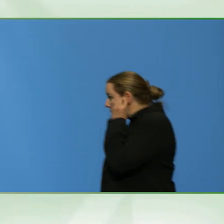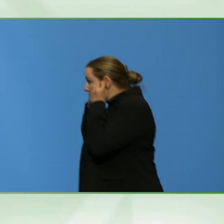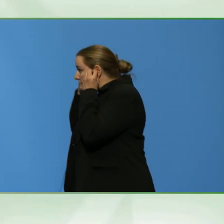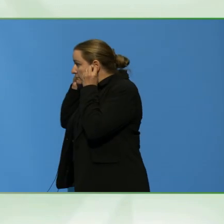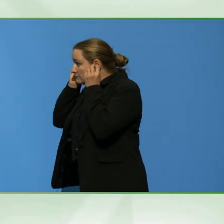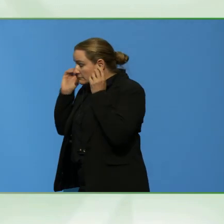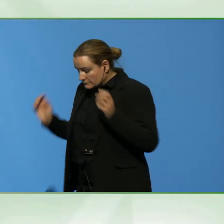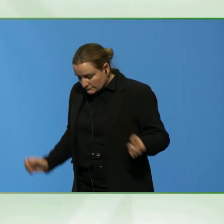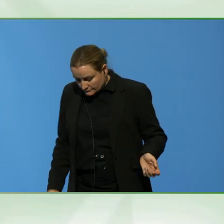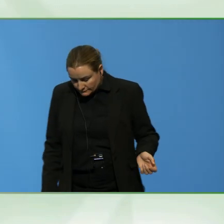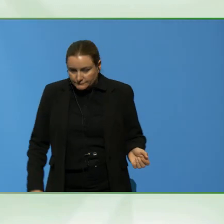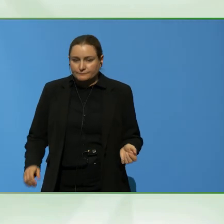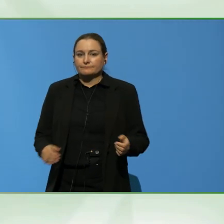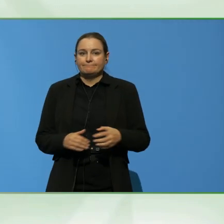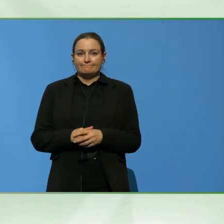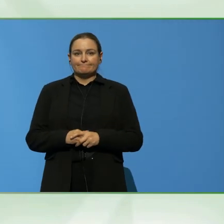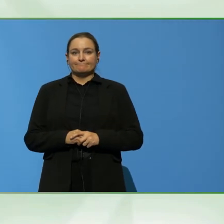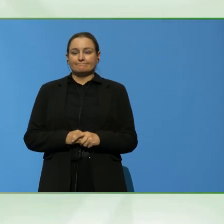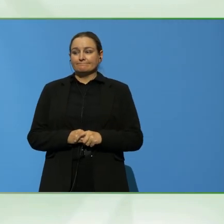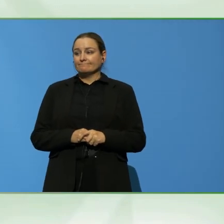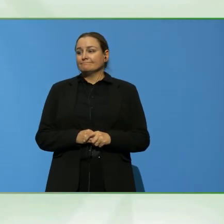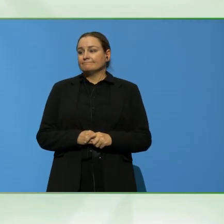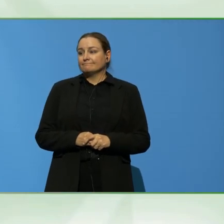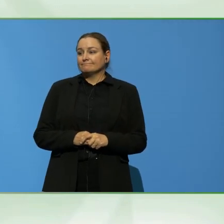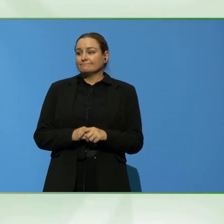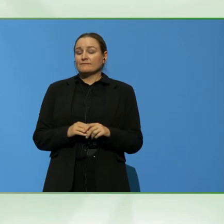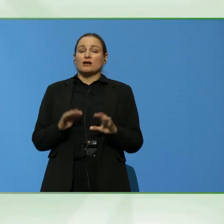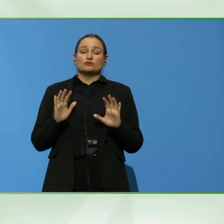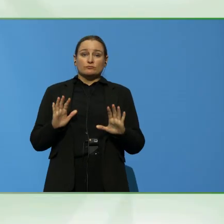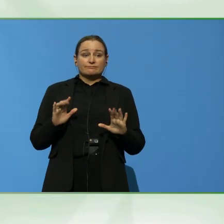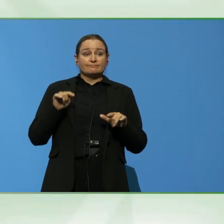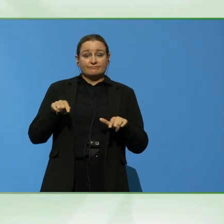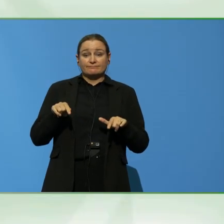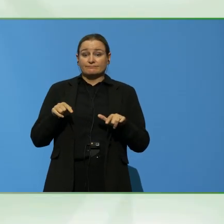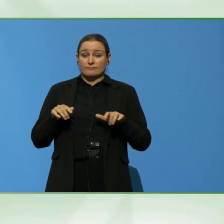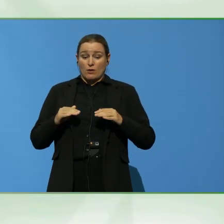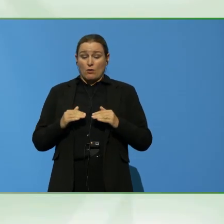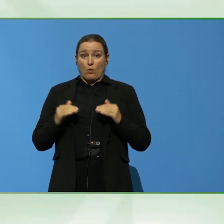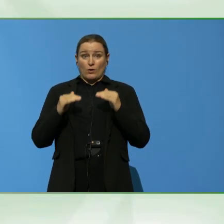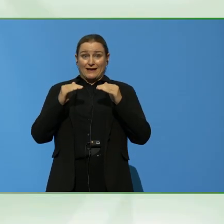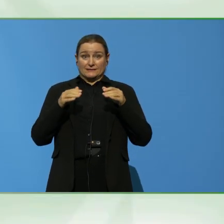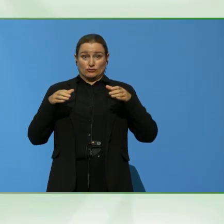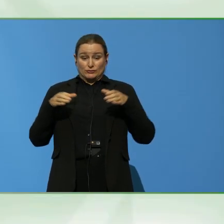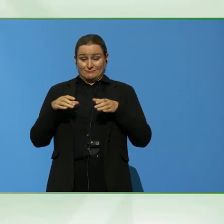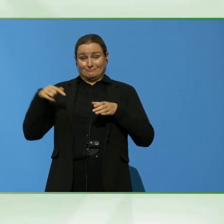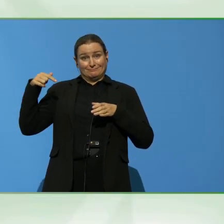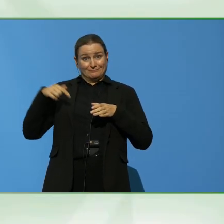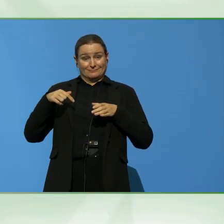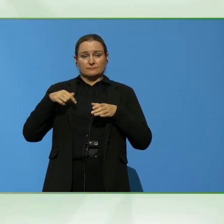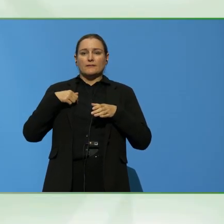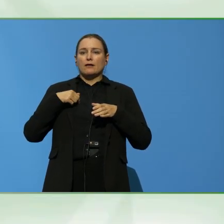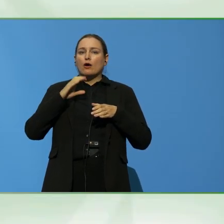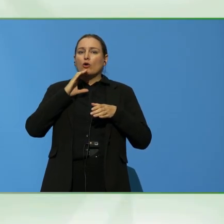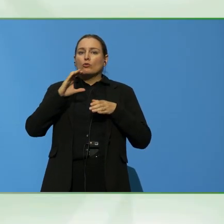communication. If you, as an organization don't communicate about